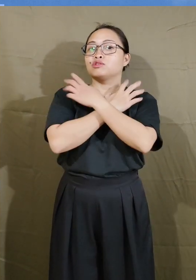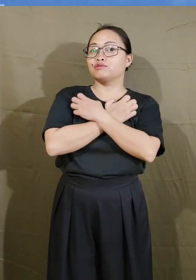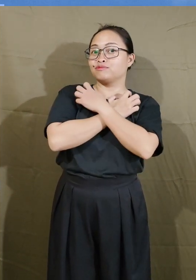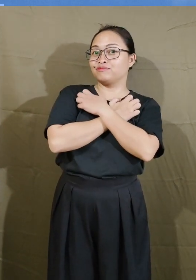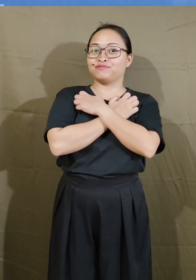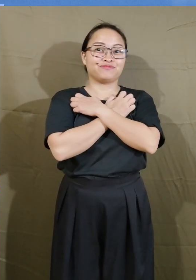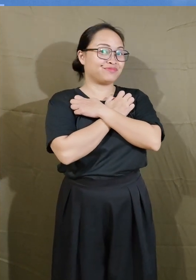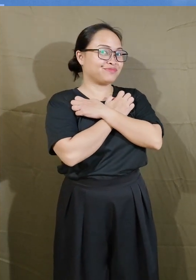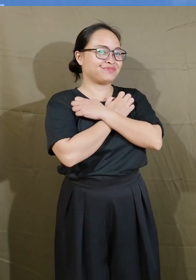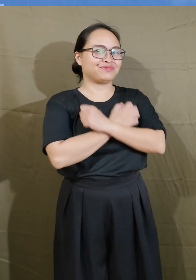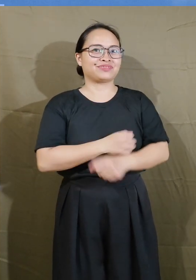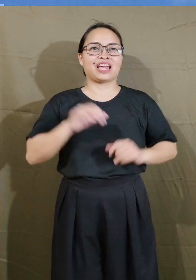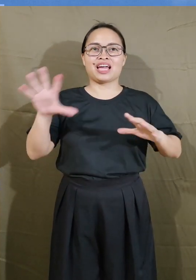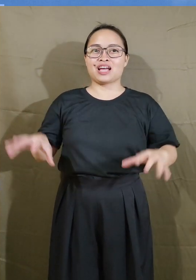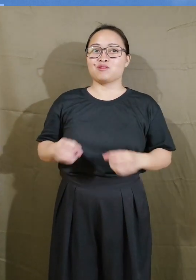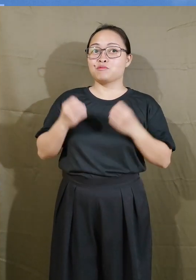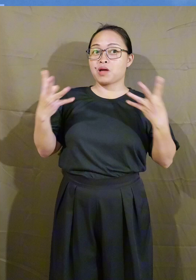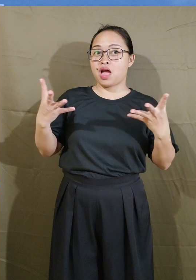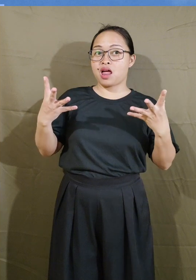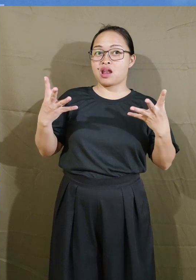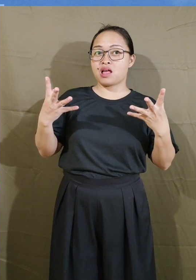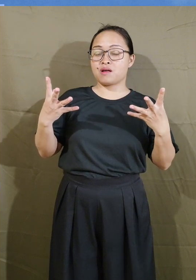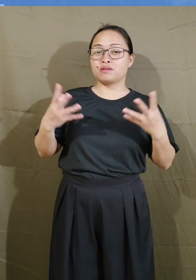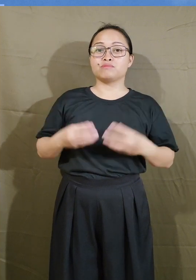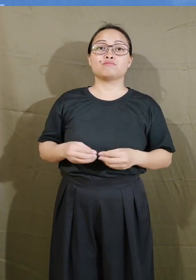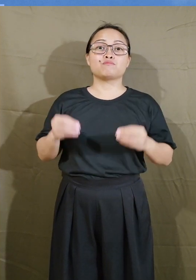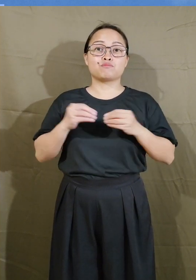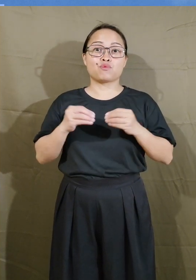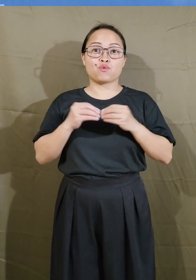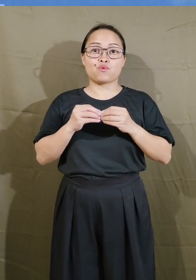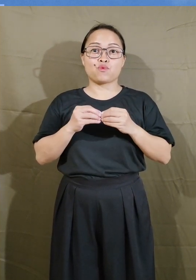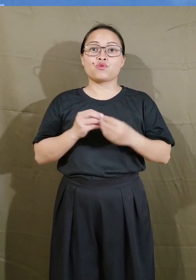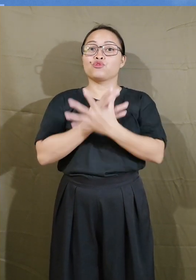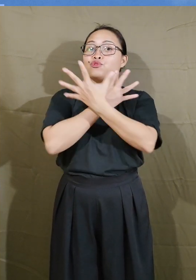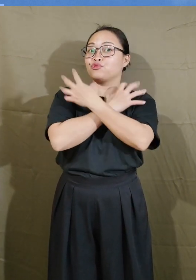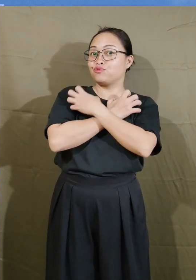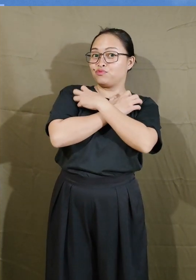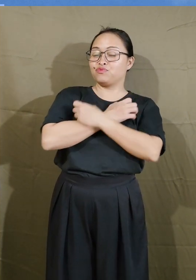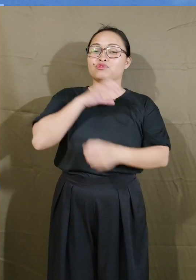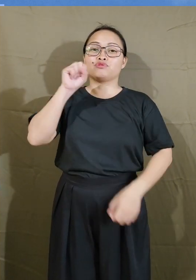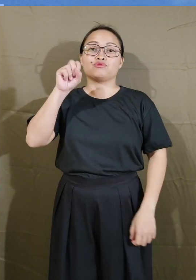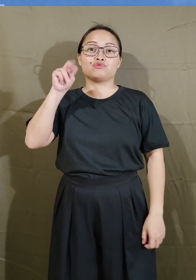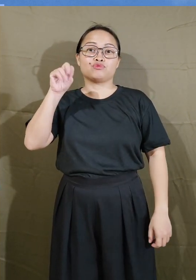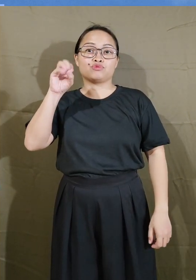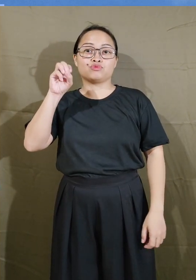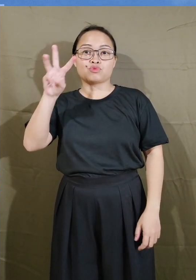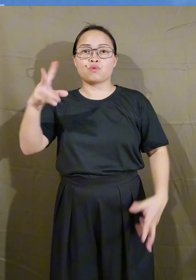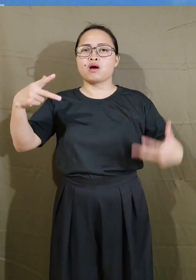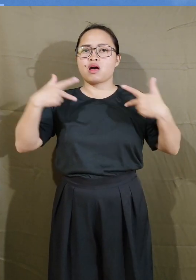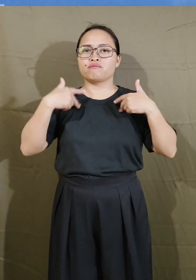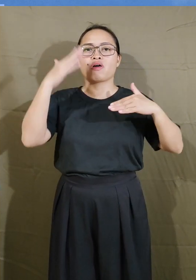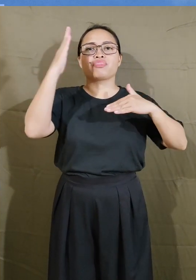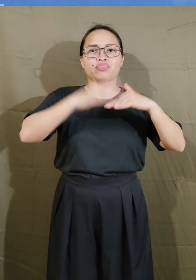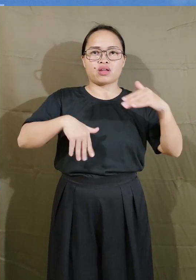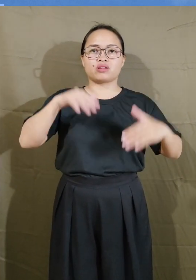11,233 teddy bears. How many more teddy bears does Snow have than